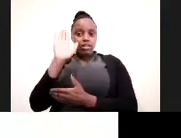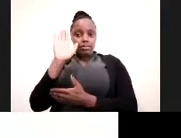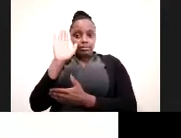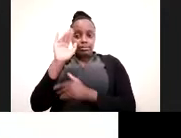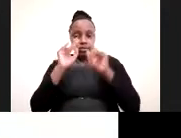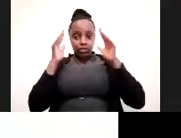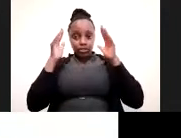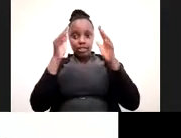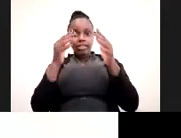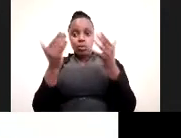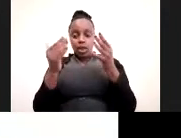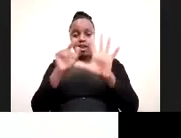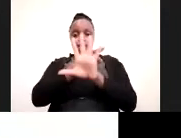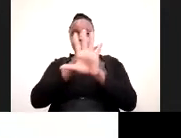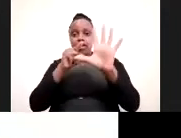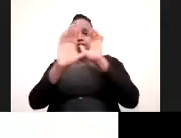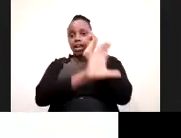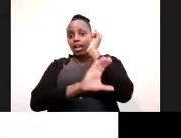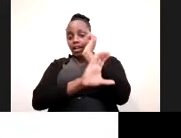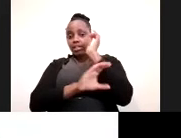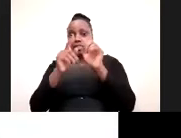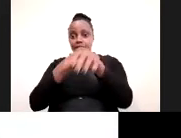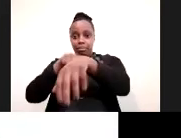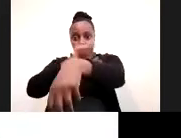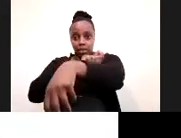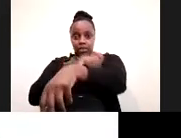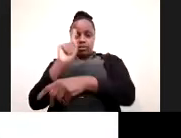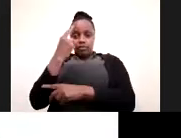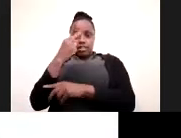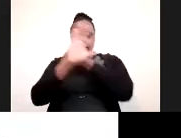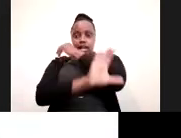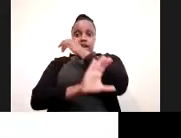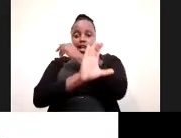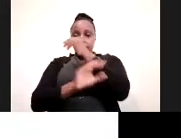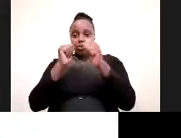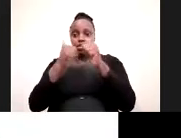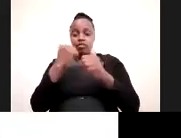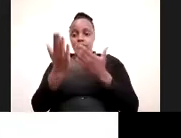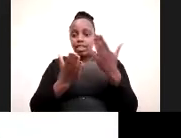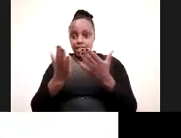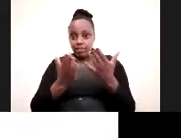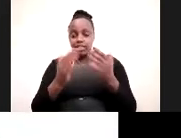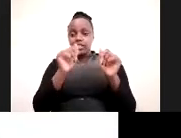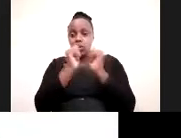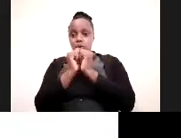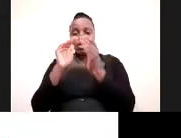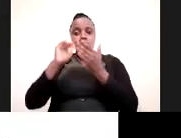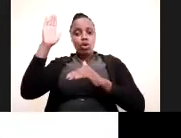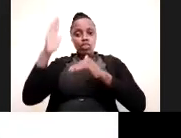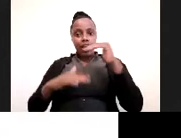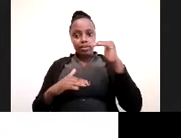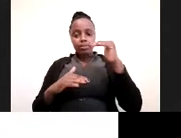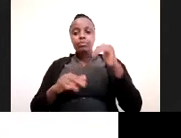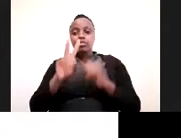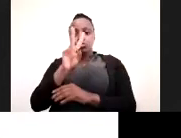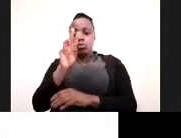concentrated in five countries, which Spain is the first one in terms of surfaces, with more than 2